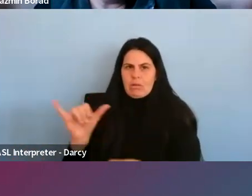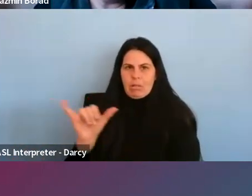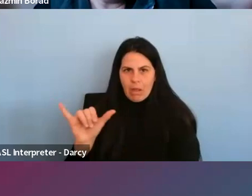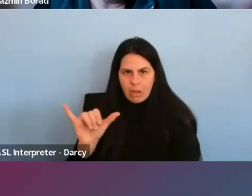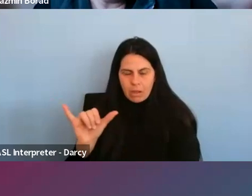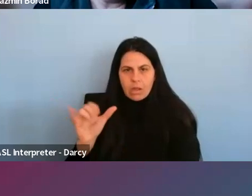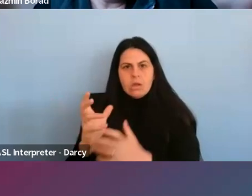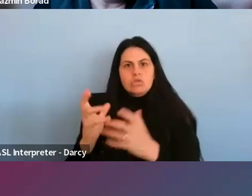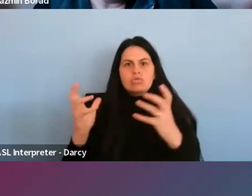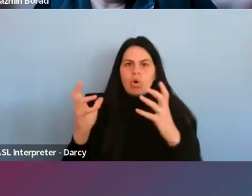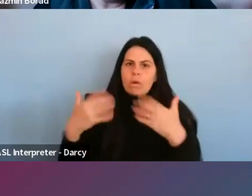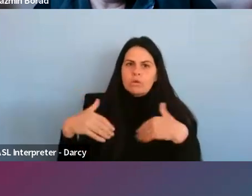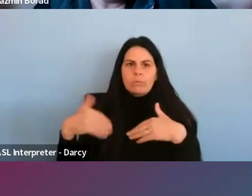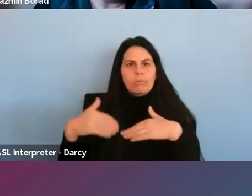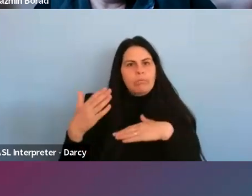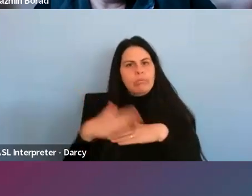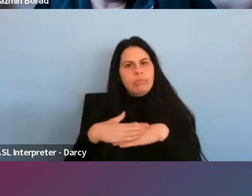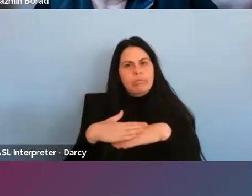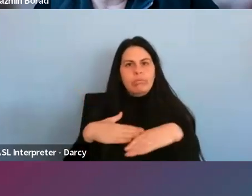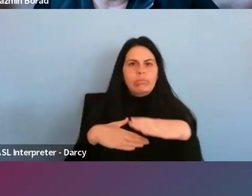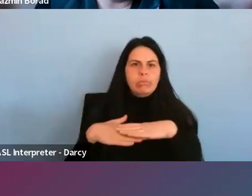to mm-hmm.